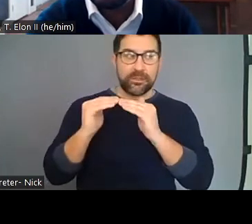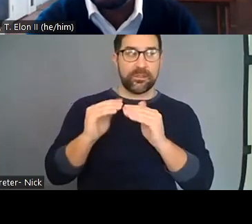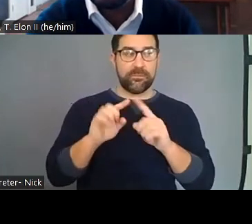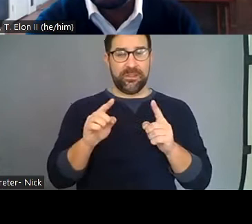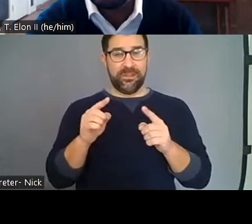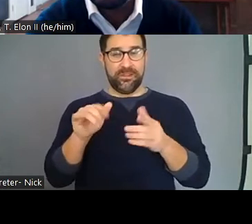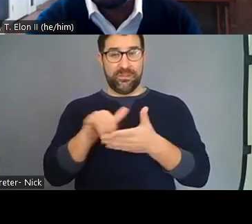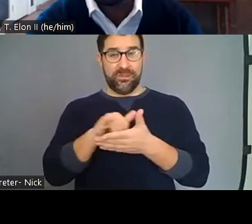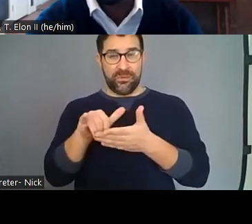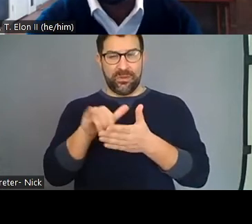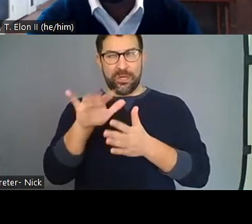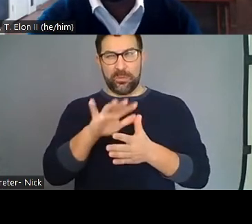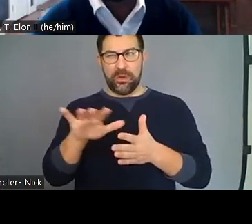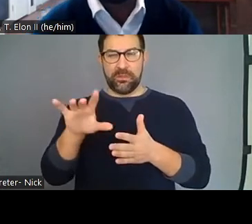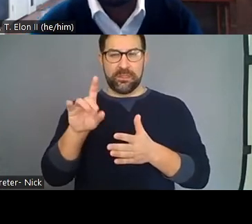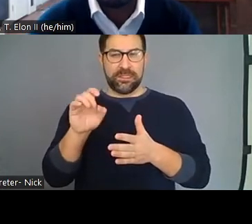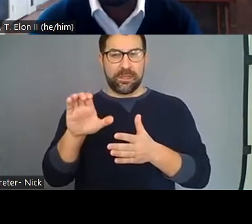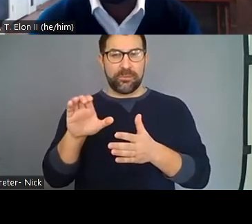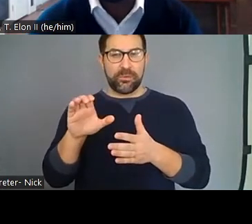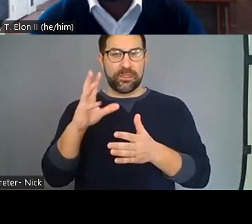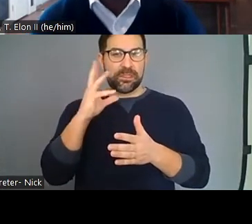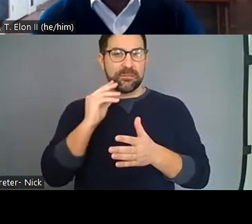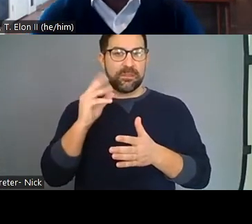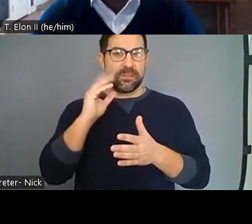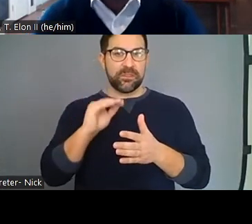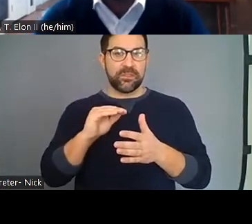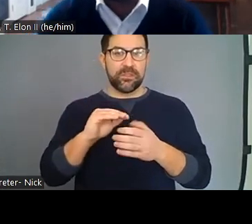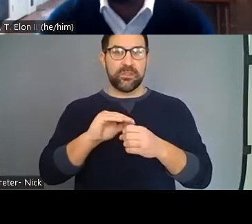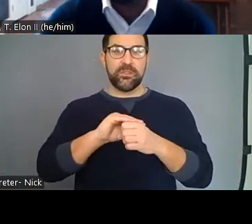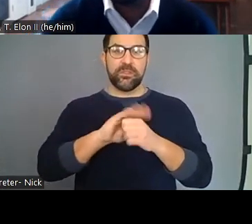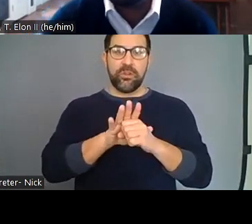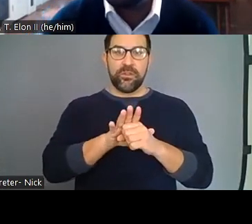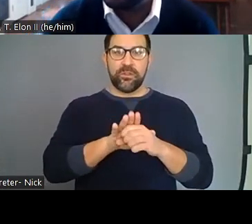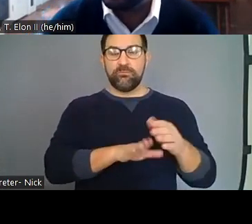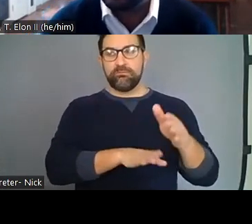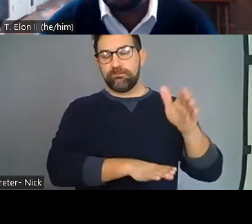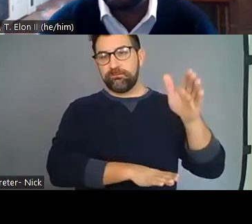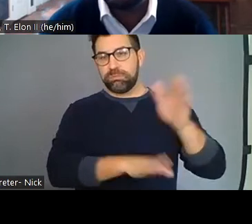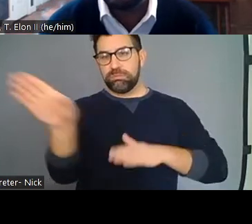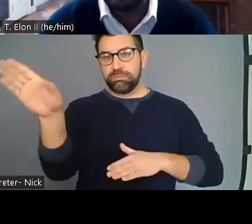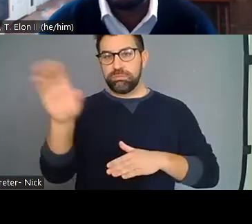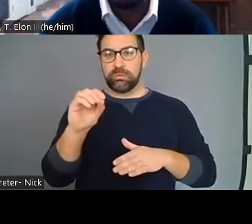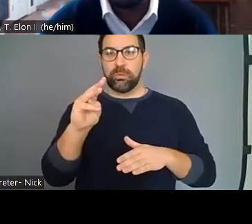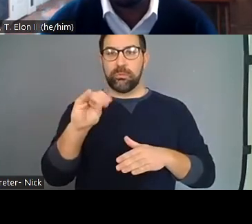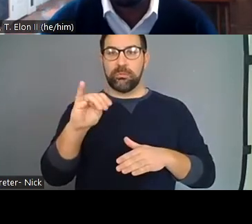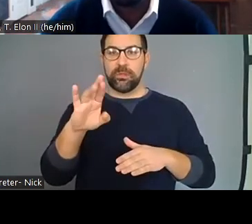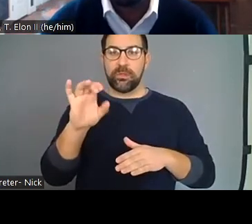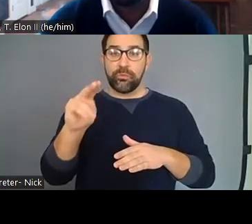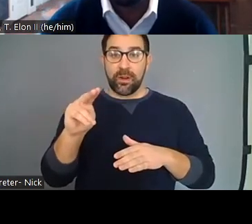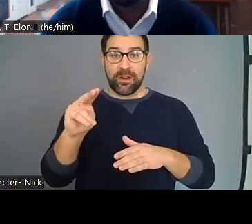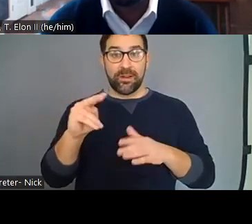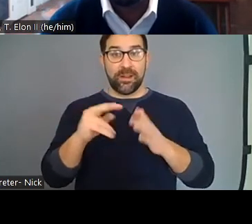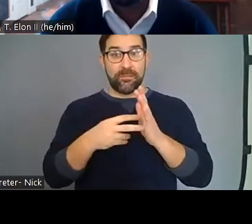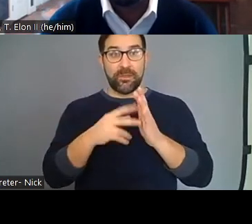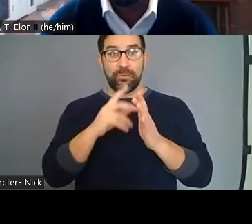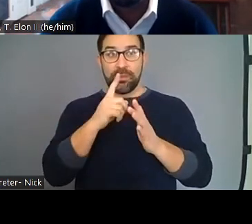nearing December, we experienced a significant surge of Omicron cases. And when I say significant, I mean